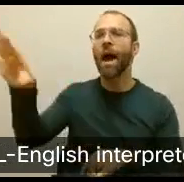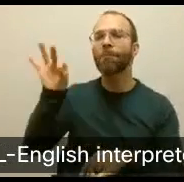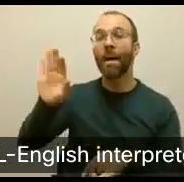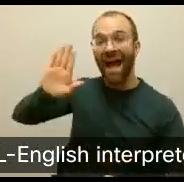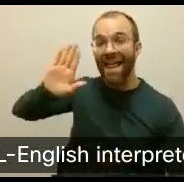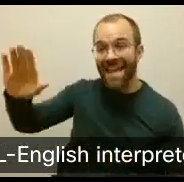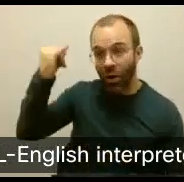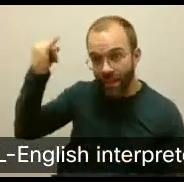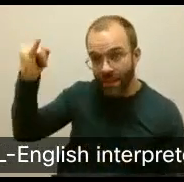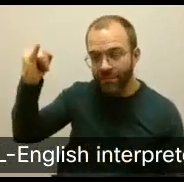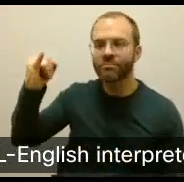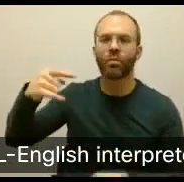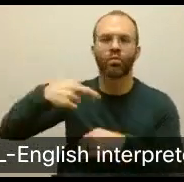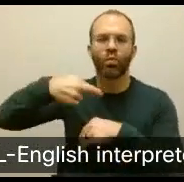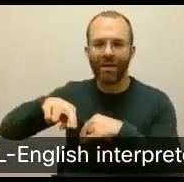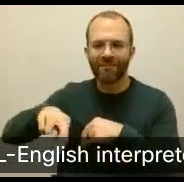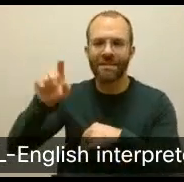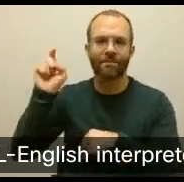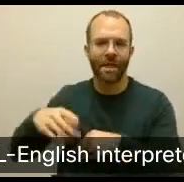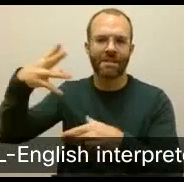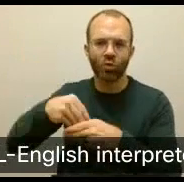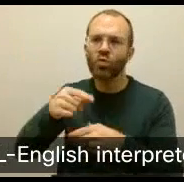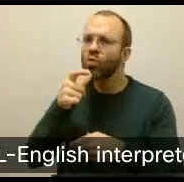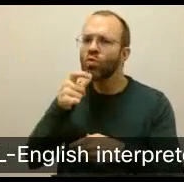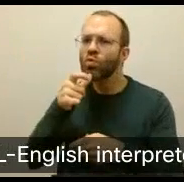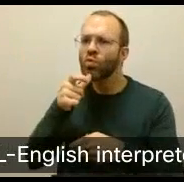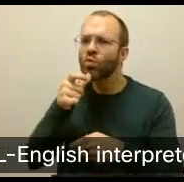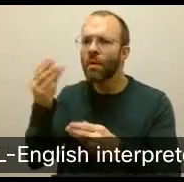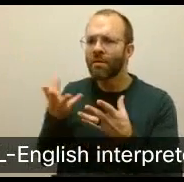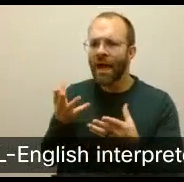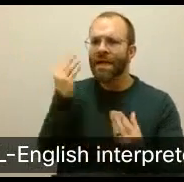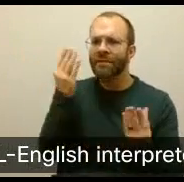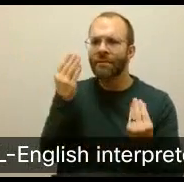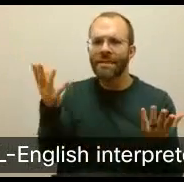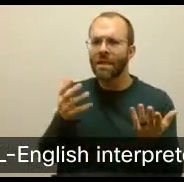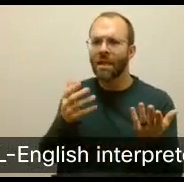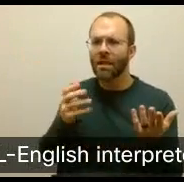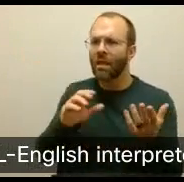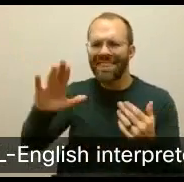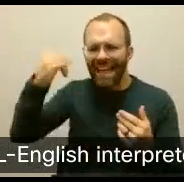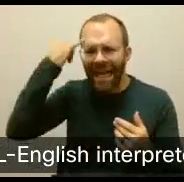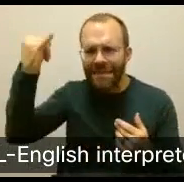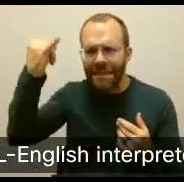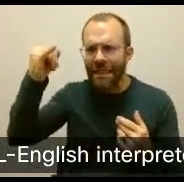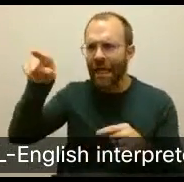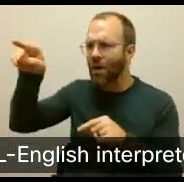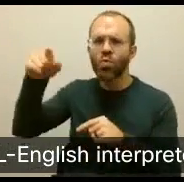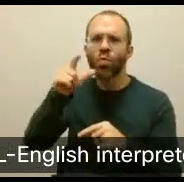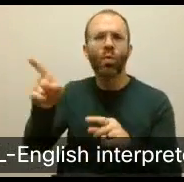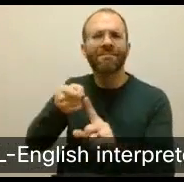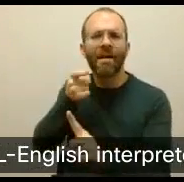we must give credit. Who has given you this information? Who gave you these words? Who gave you this